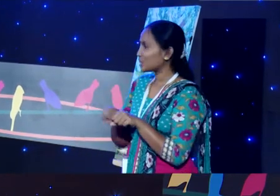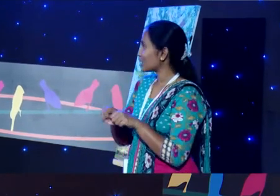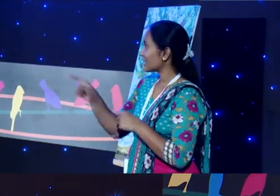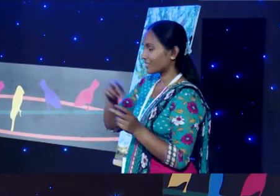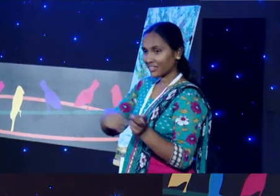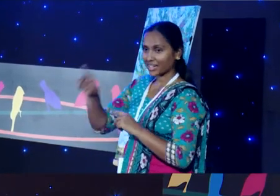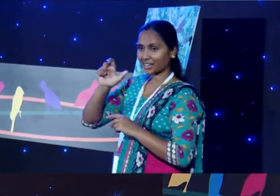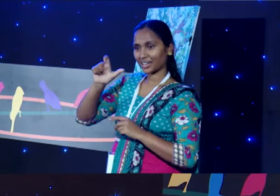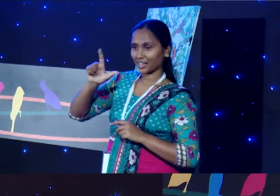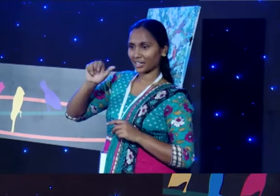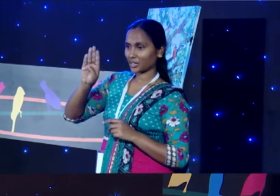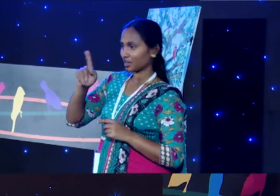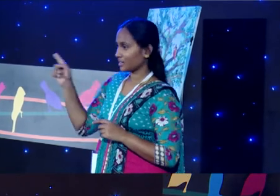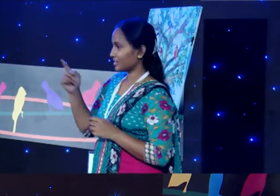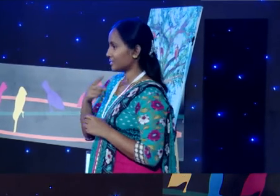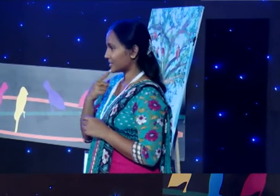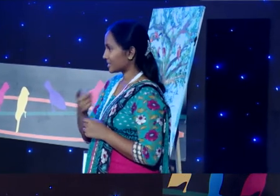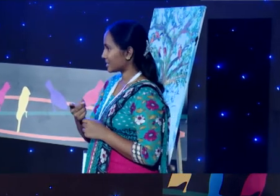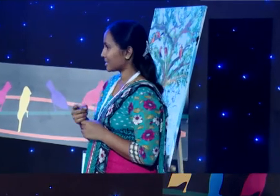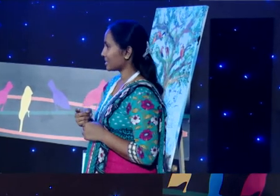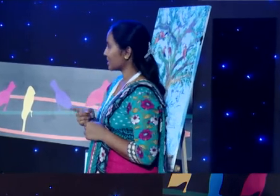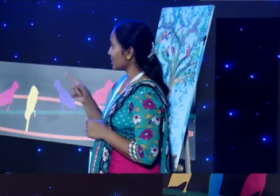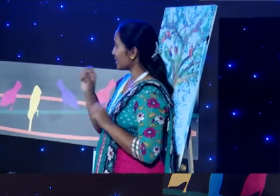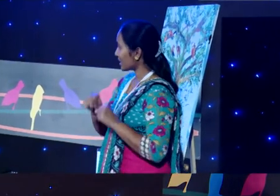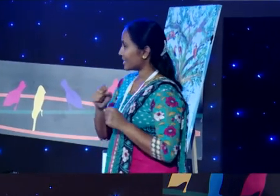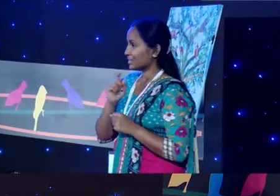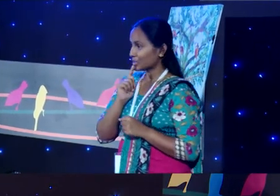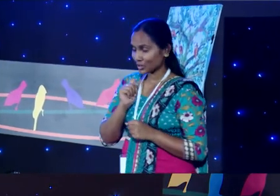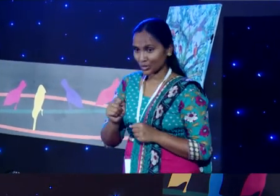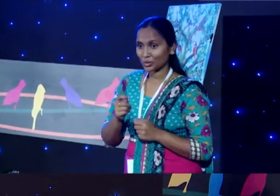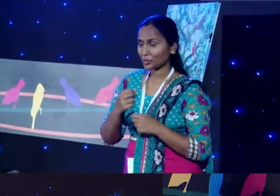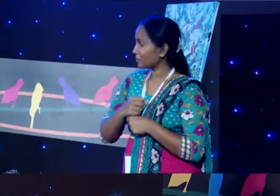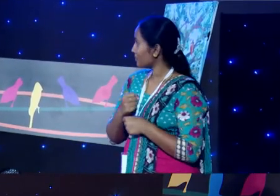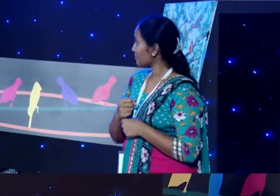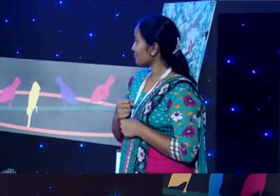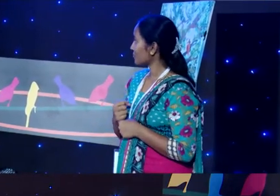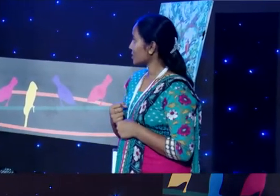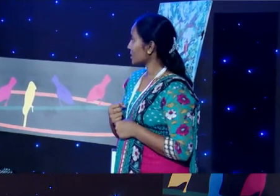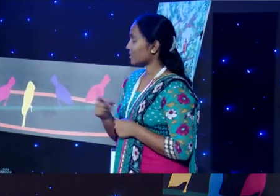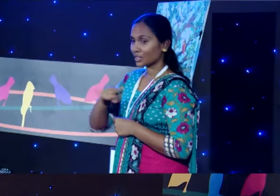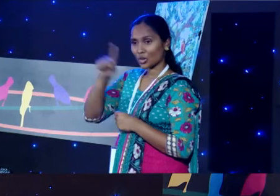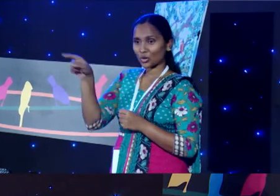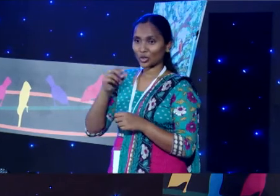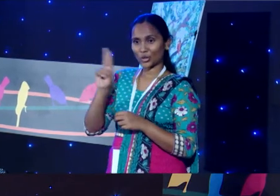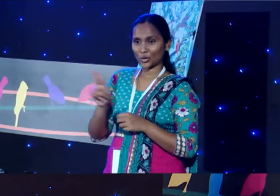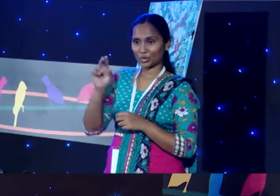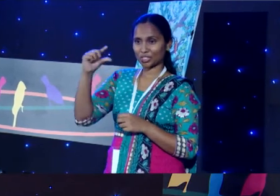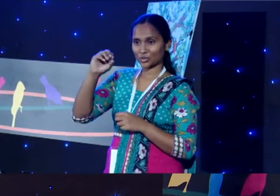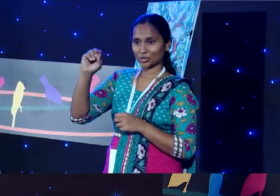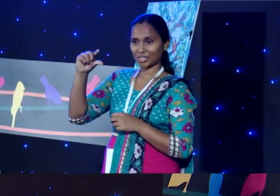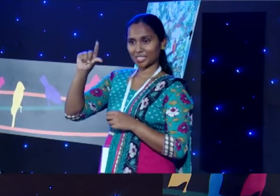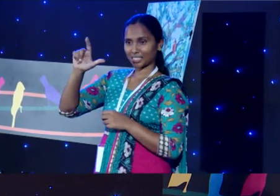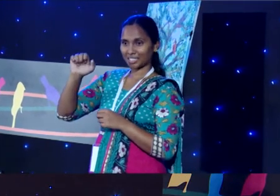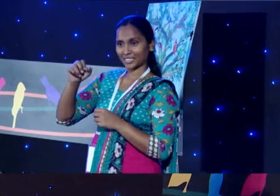lab, suggested to my couple of friends. He said, you can actually do Google. Has anybody, a lot of you use Google Maps, right? Like turn by turn